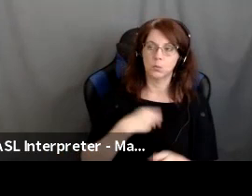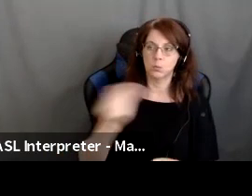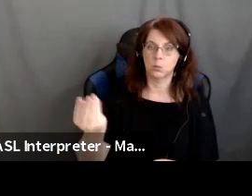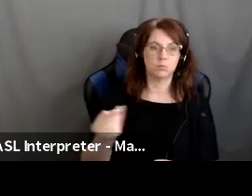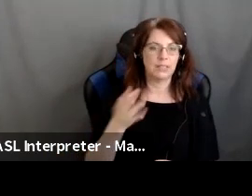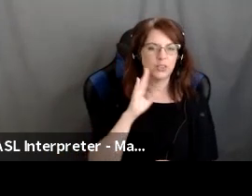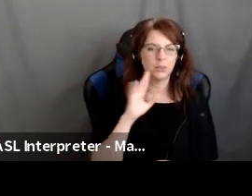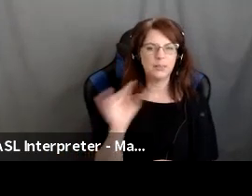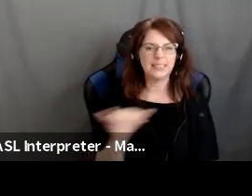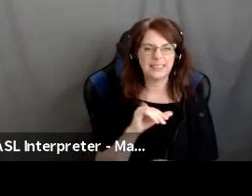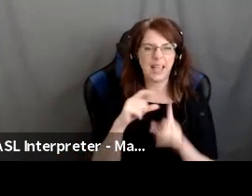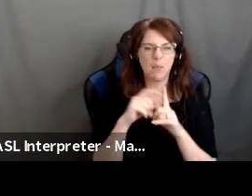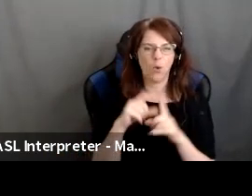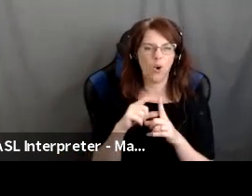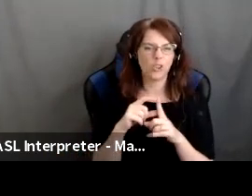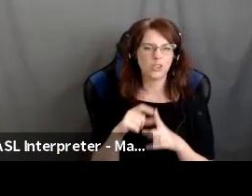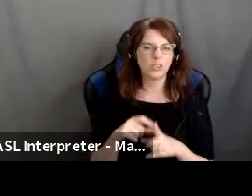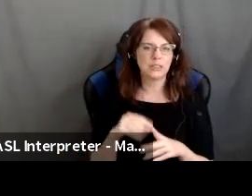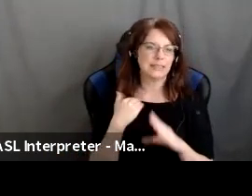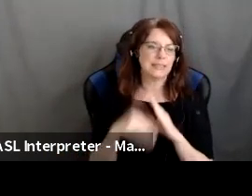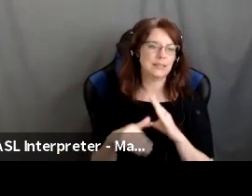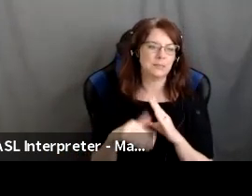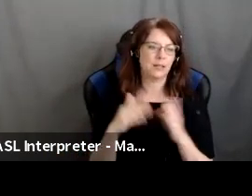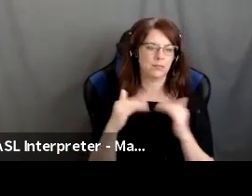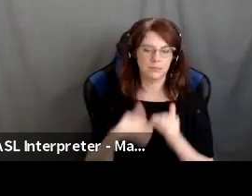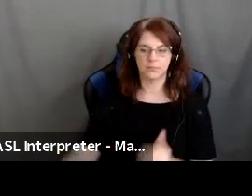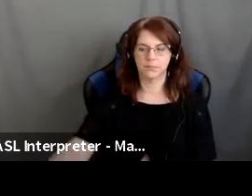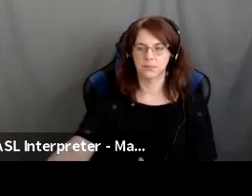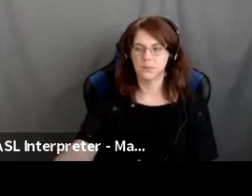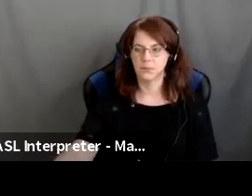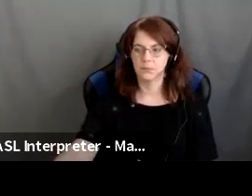the same words verbatim in an email. Next slide.